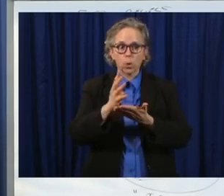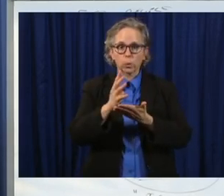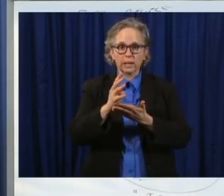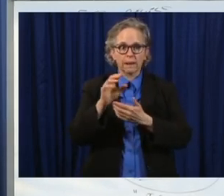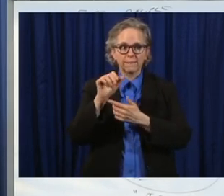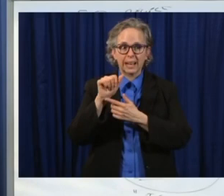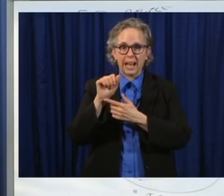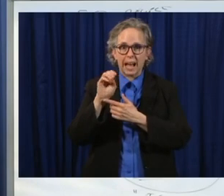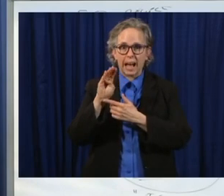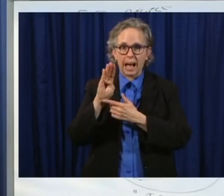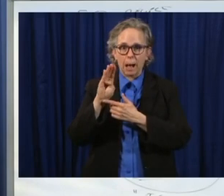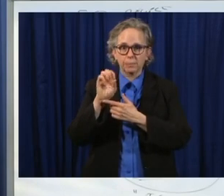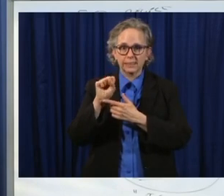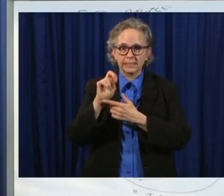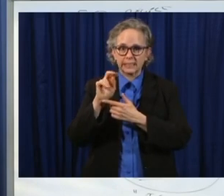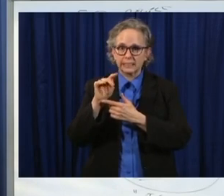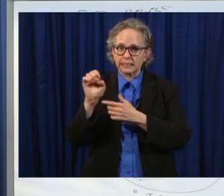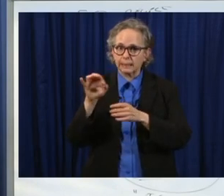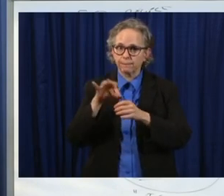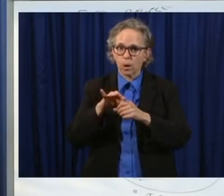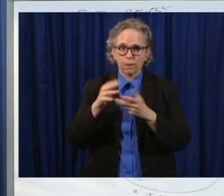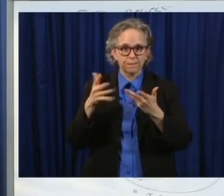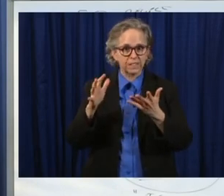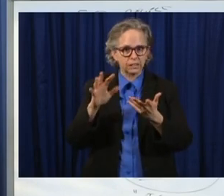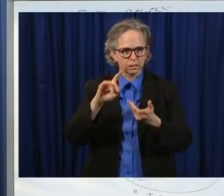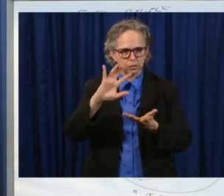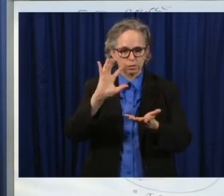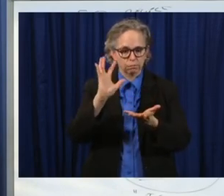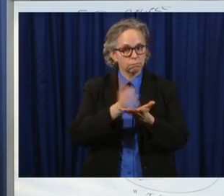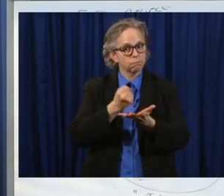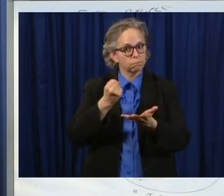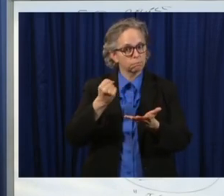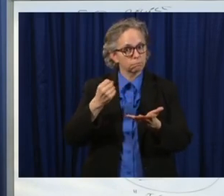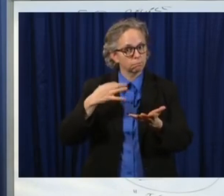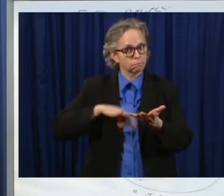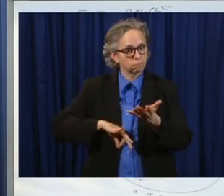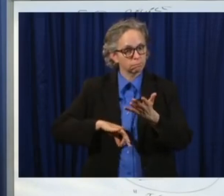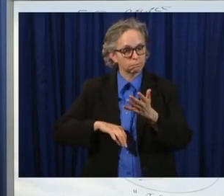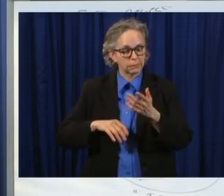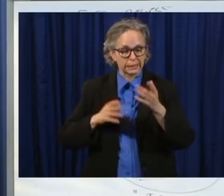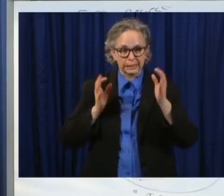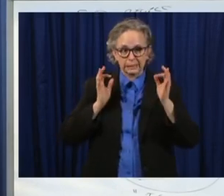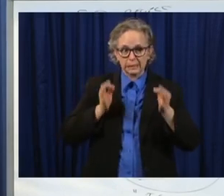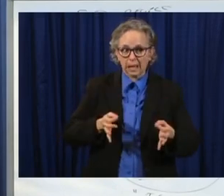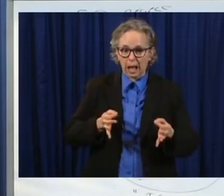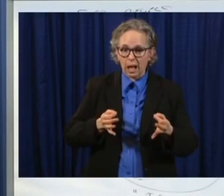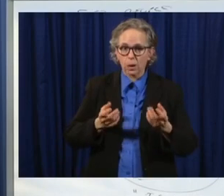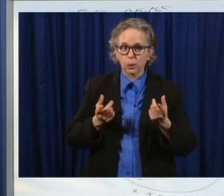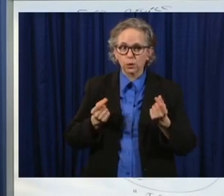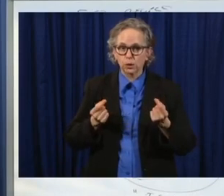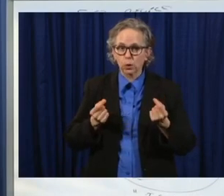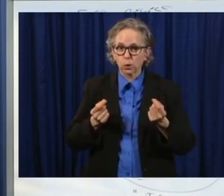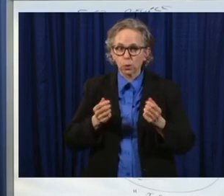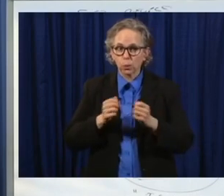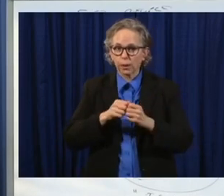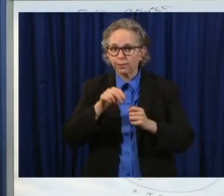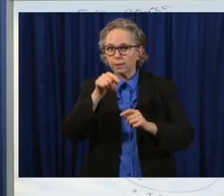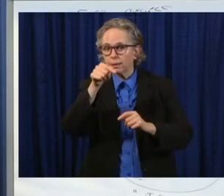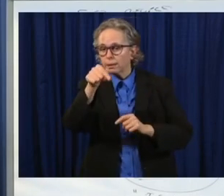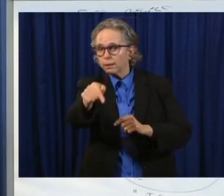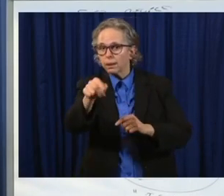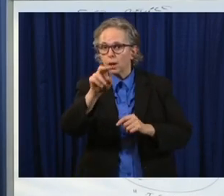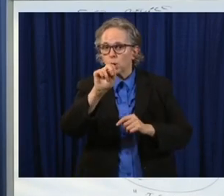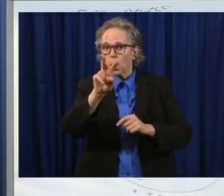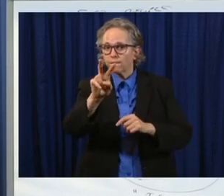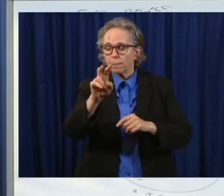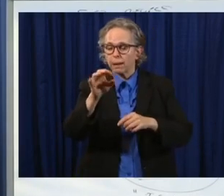opportunity to do that. So I think it's too early to make any real judgments about what is upcoming. I'll see